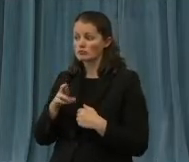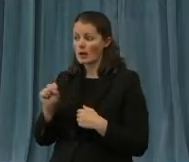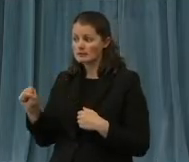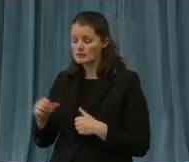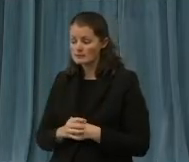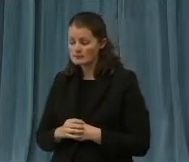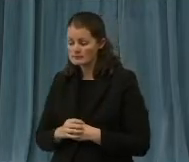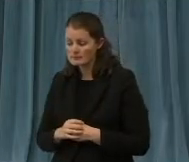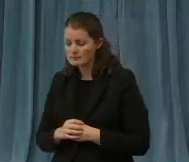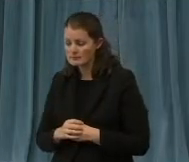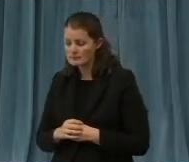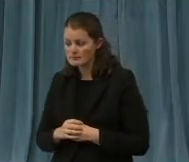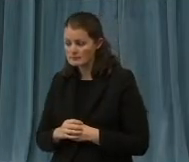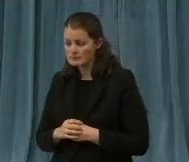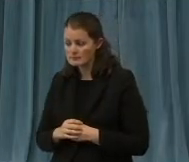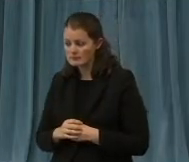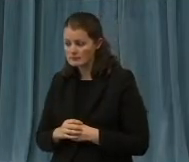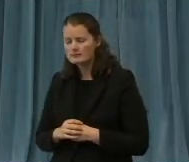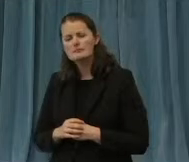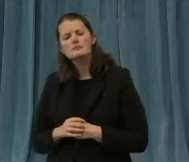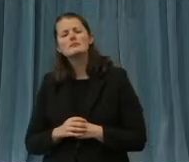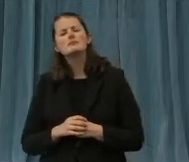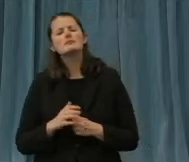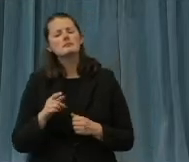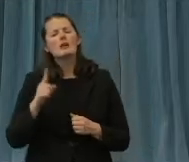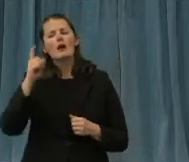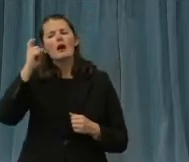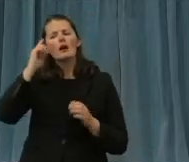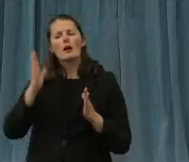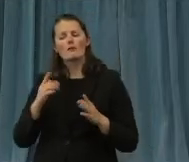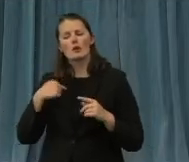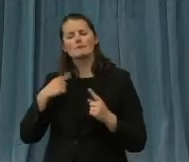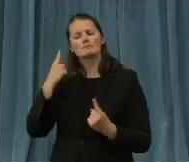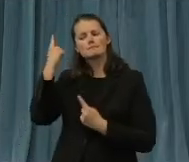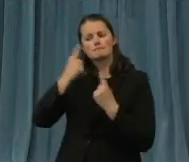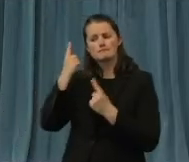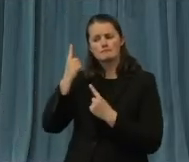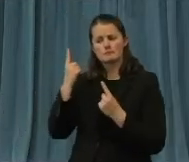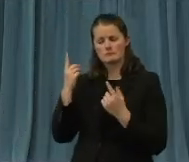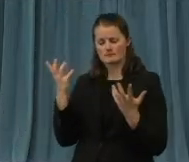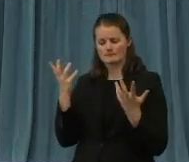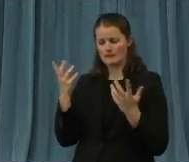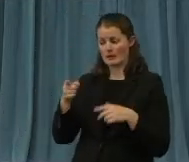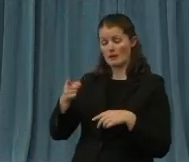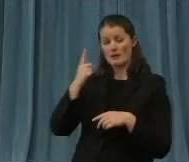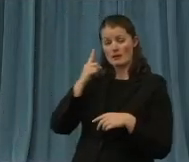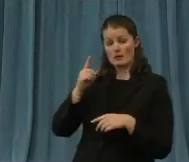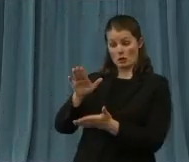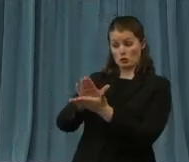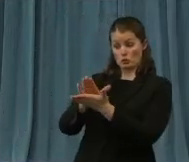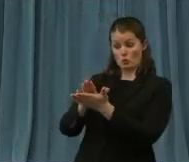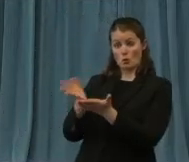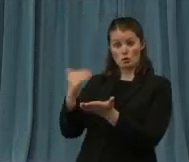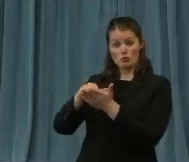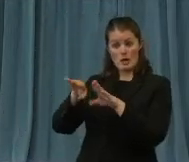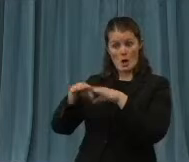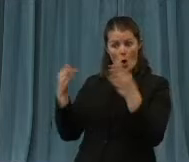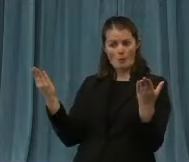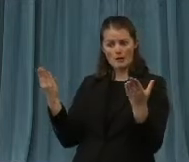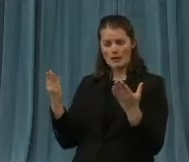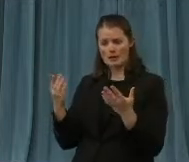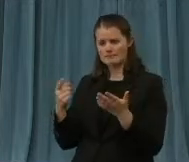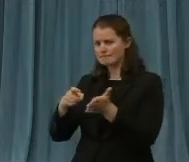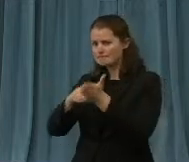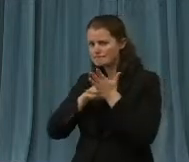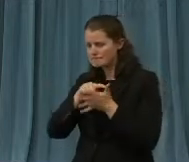Governor, I hope you can hear me this time. I'm wondering what we need for a full reopening to get back to normal. Is short of a vaccine, is